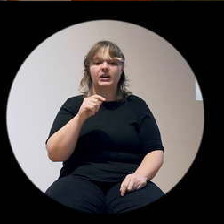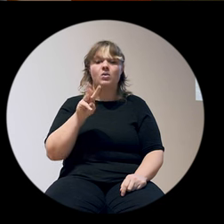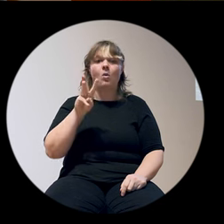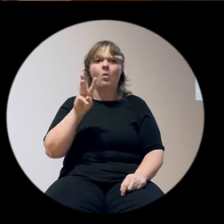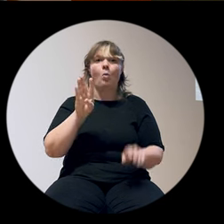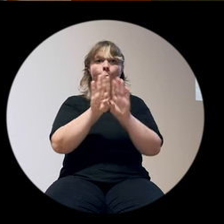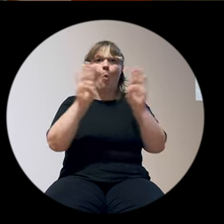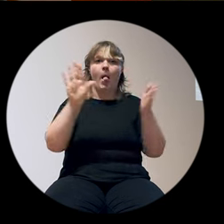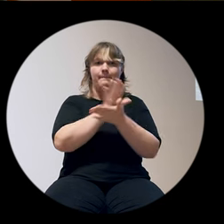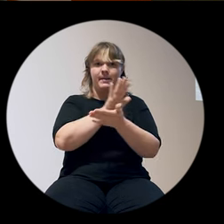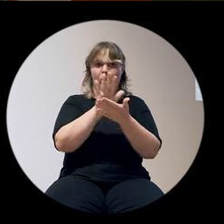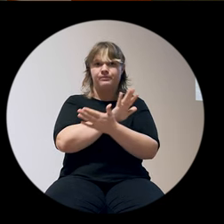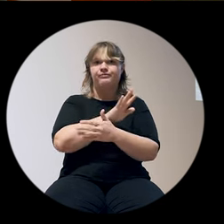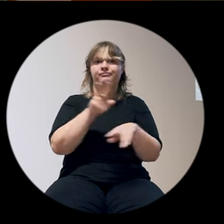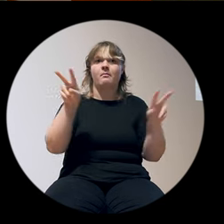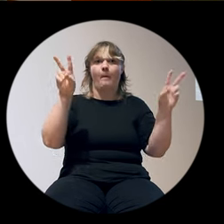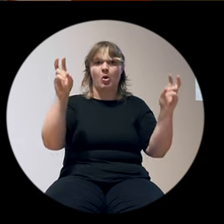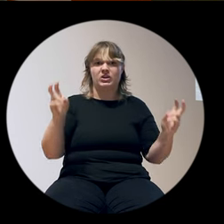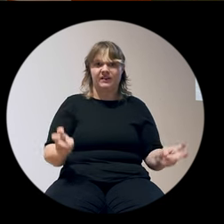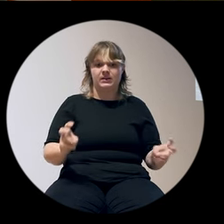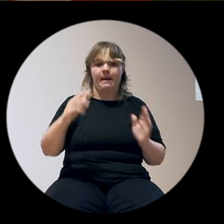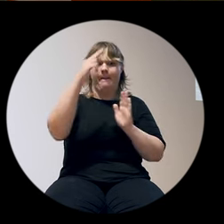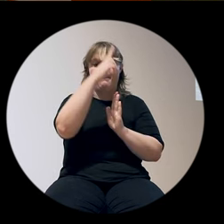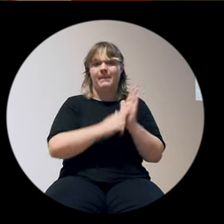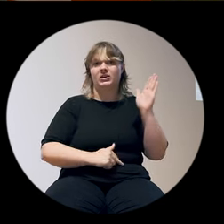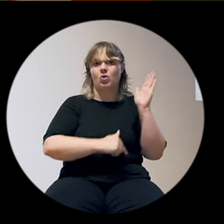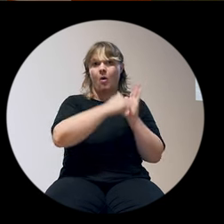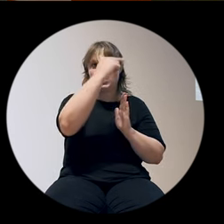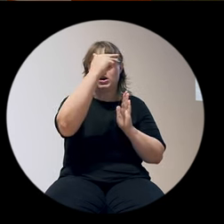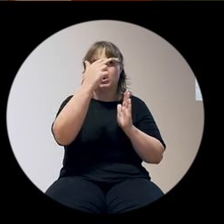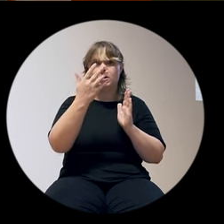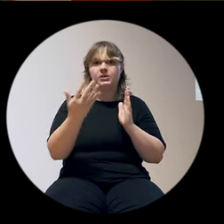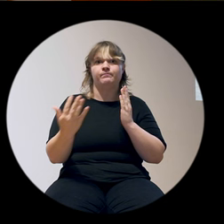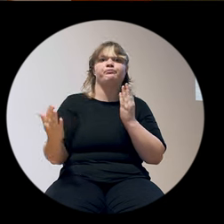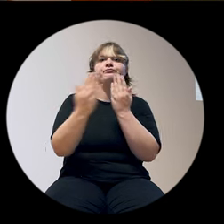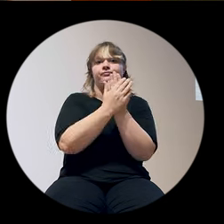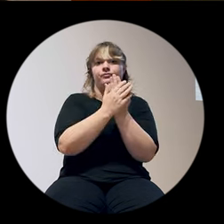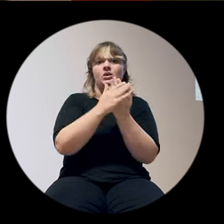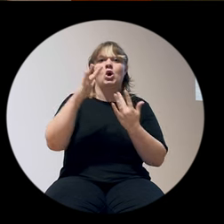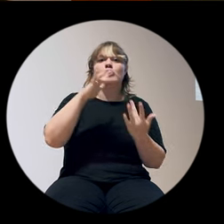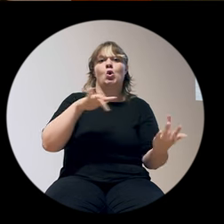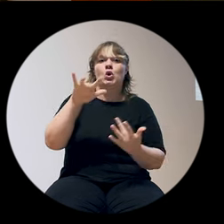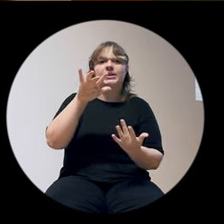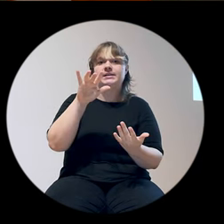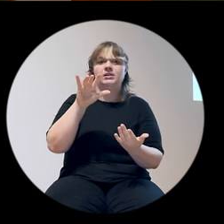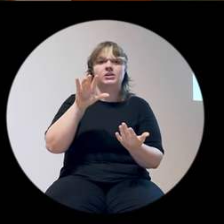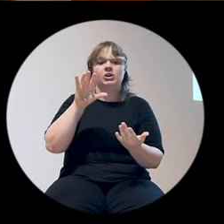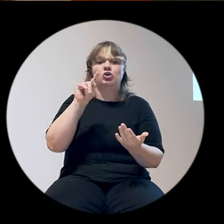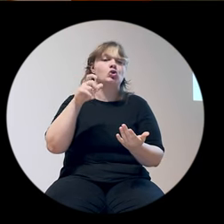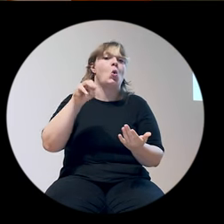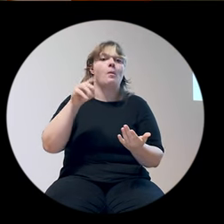wallpaper motifs painted over tourist curio totem poles.